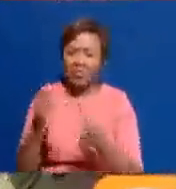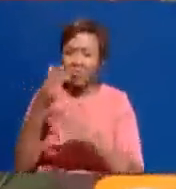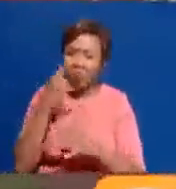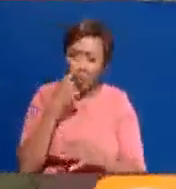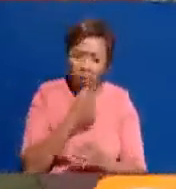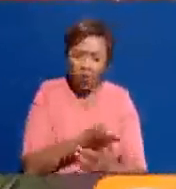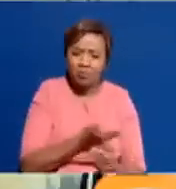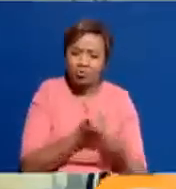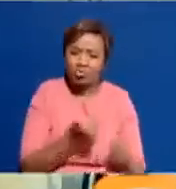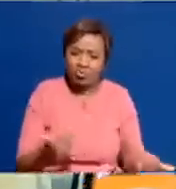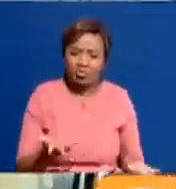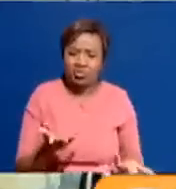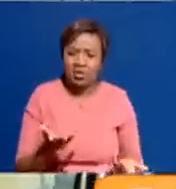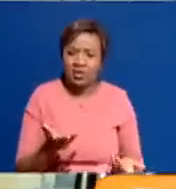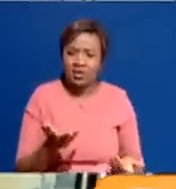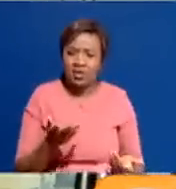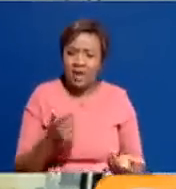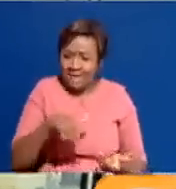homes.